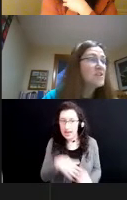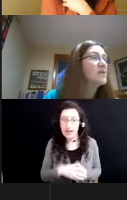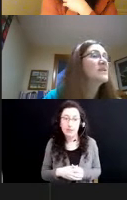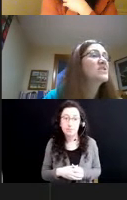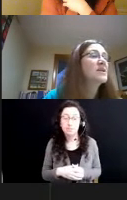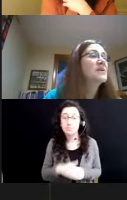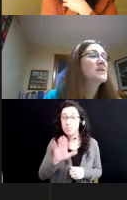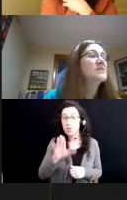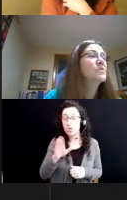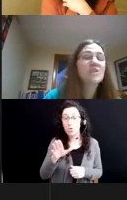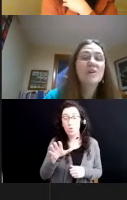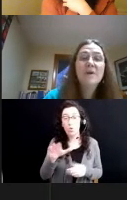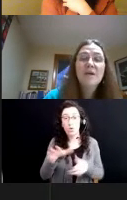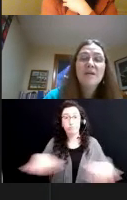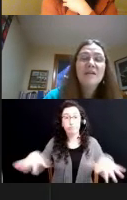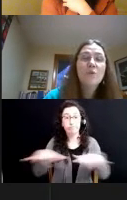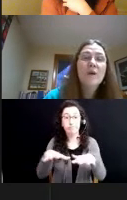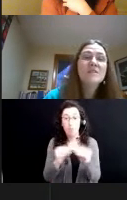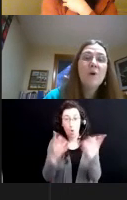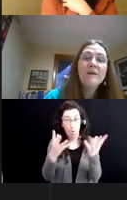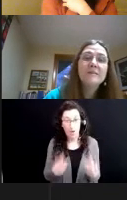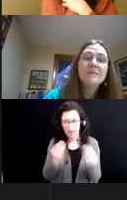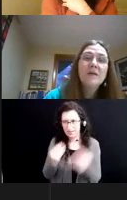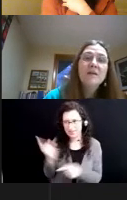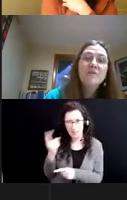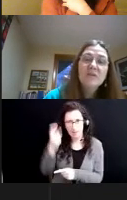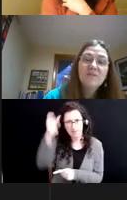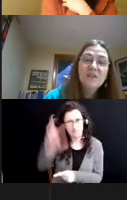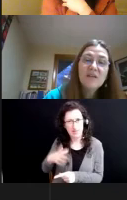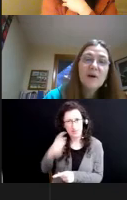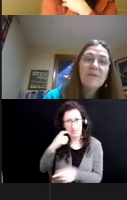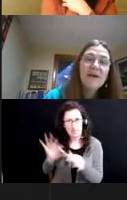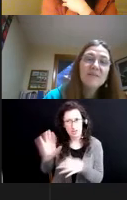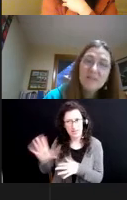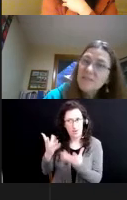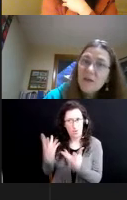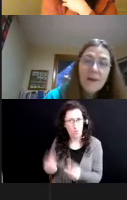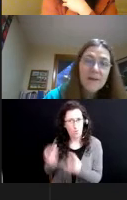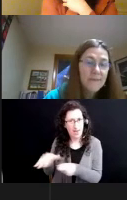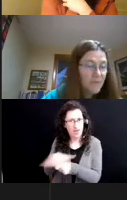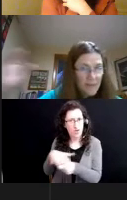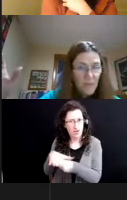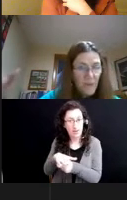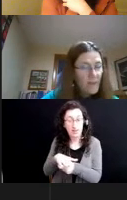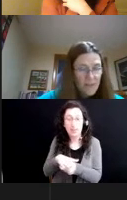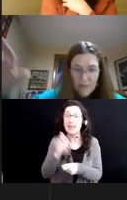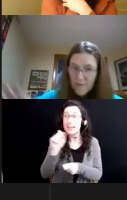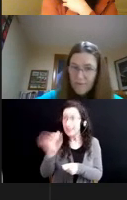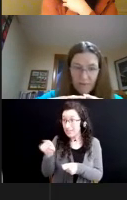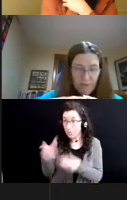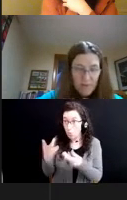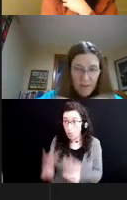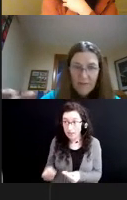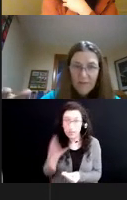boggy pasture, I think a gentleman in this workshop has a wet spot. And so he's going to have to think about that. It's going to stay wet. If that's the way it is, if